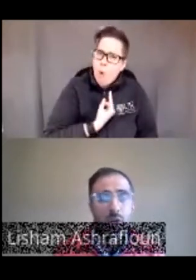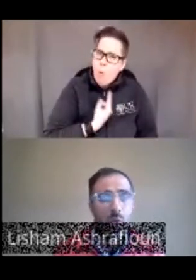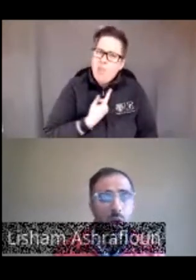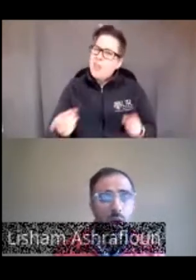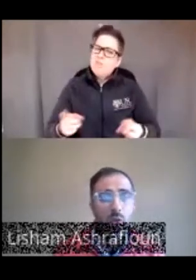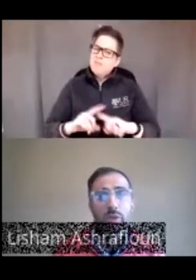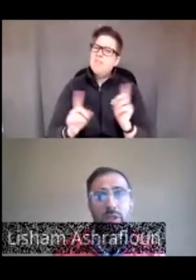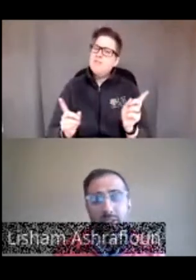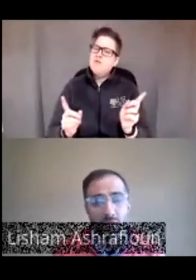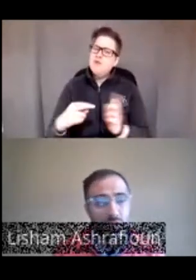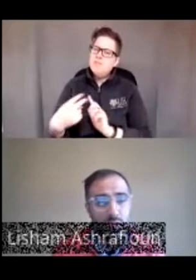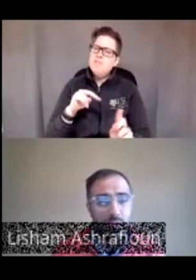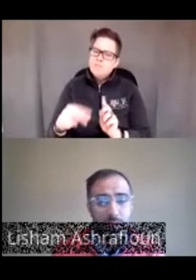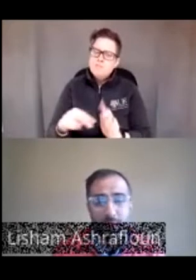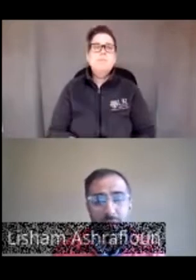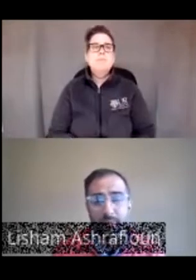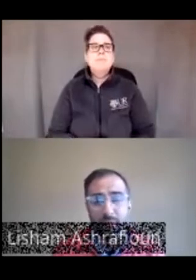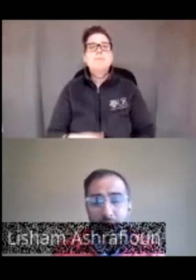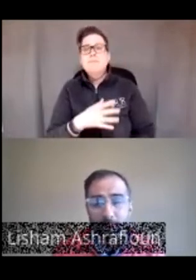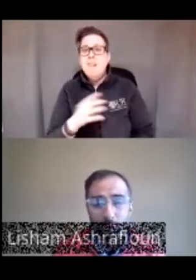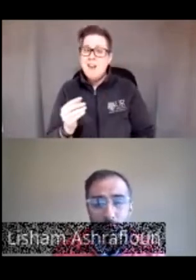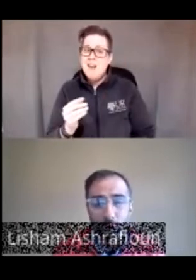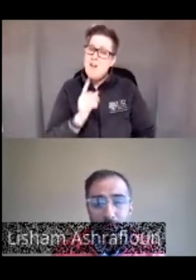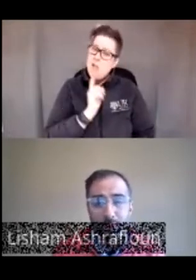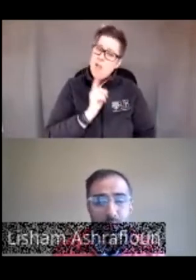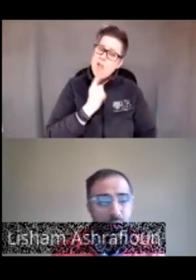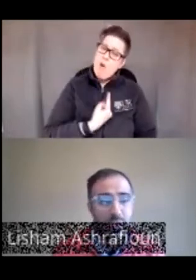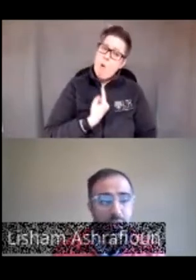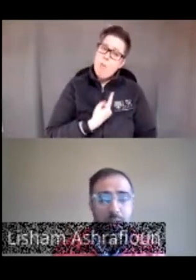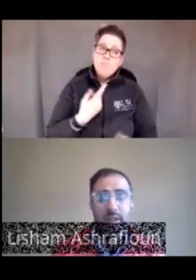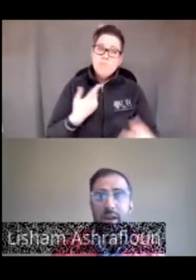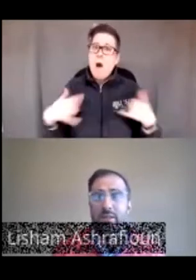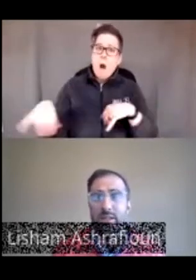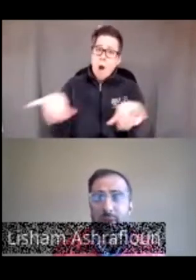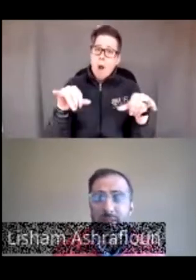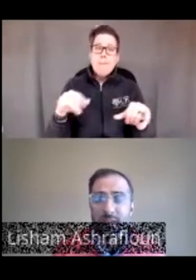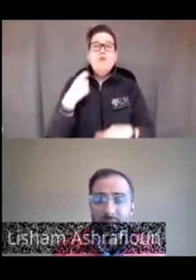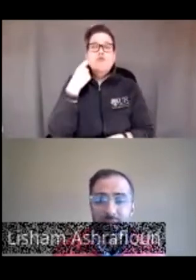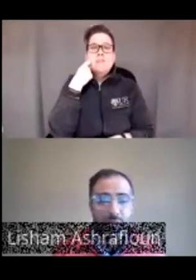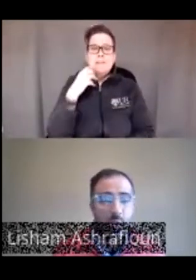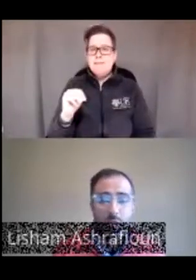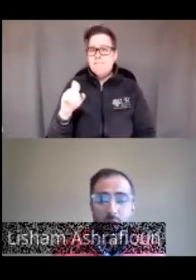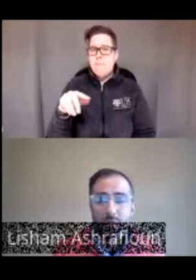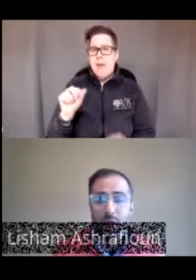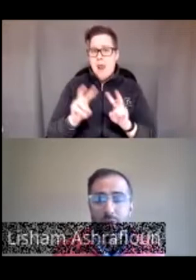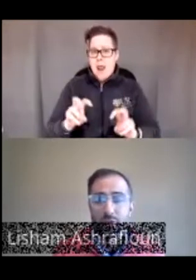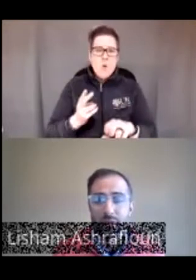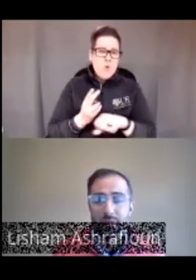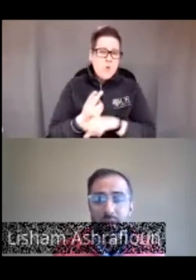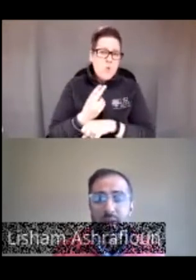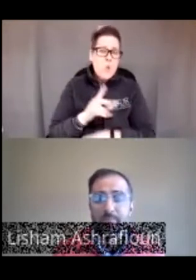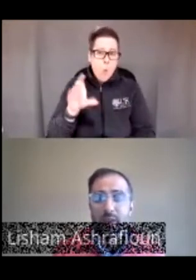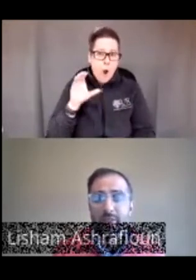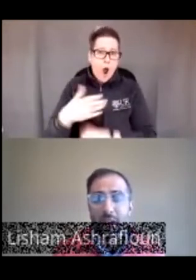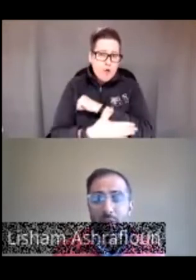And so loneliness is also, fairly common overall. There was a recent meta-analysis based on data from over 100